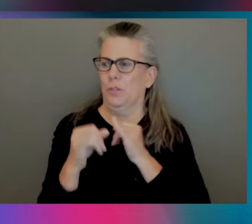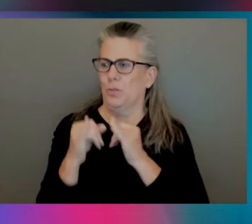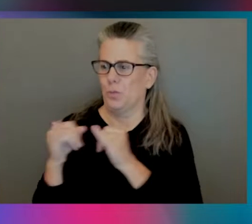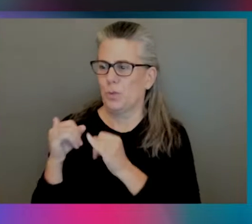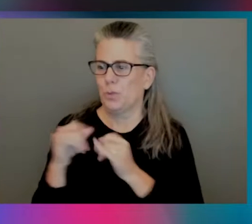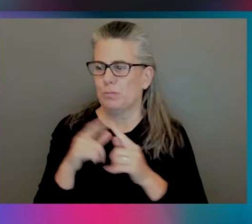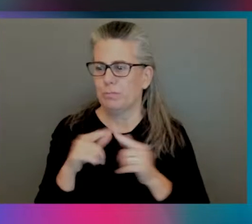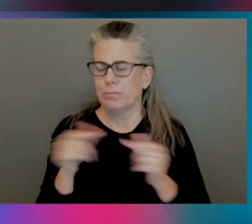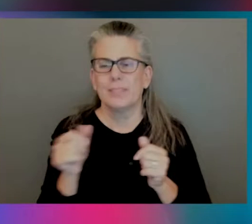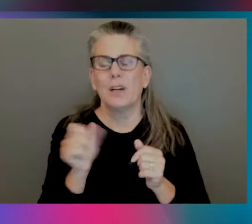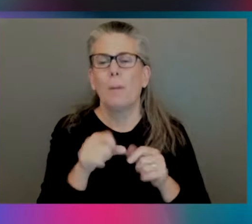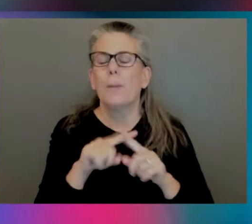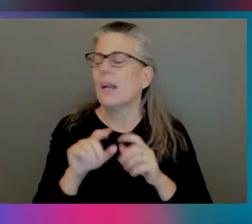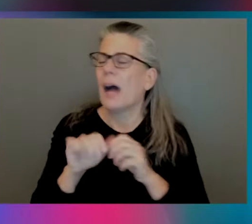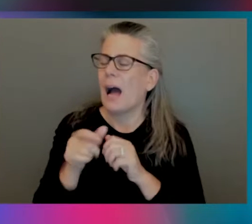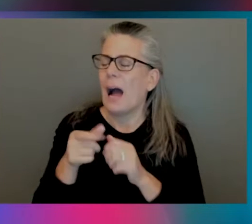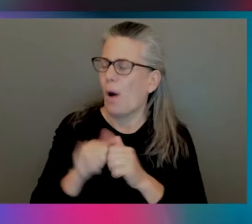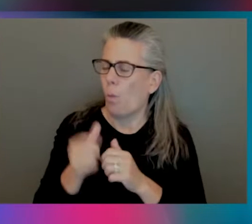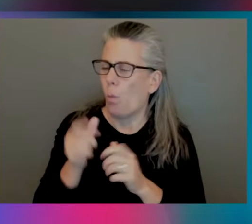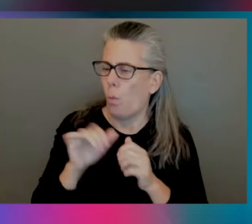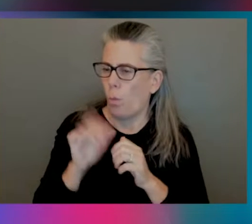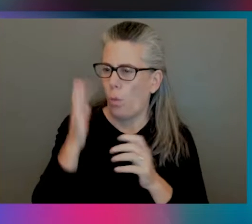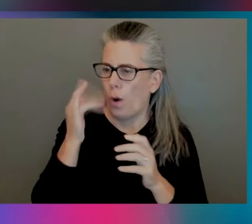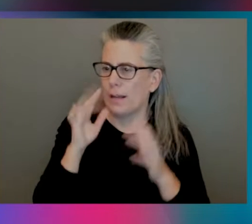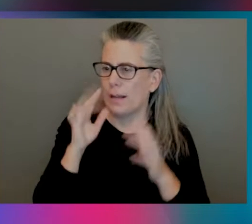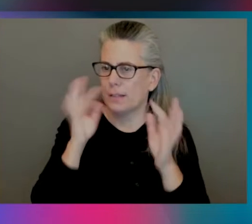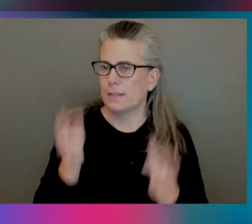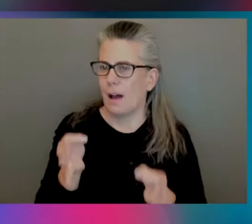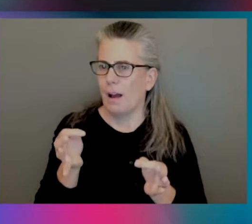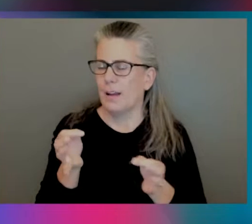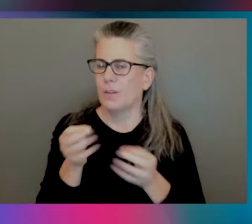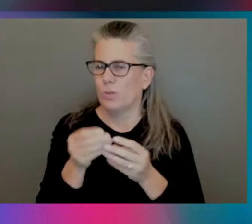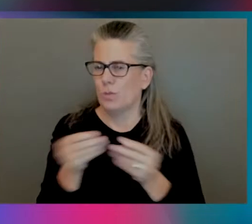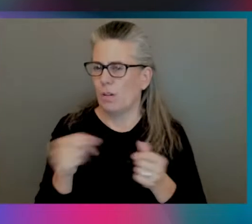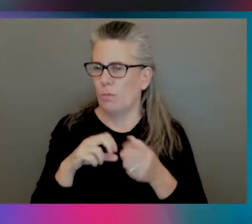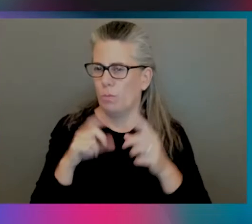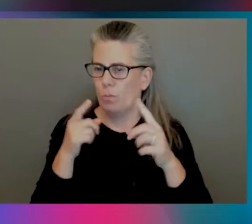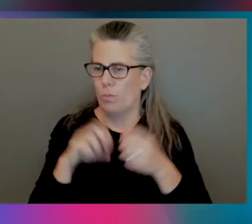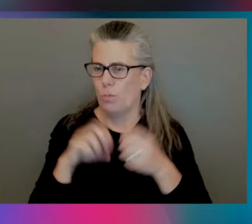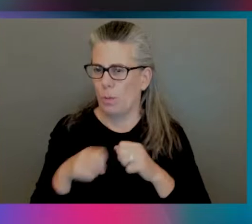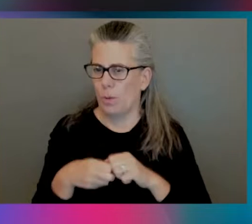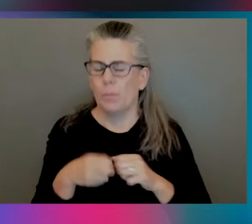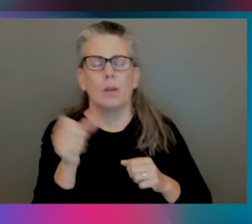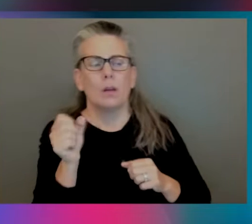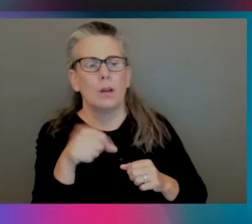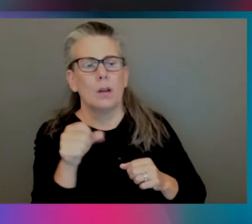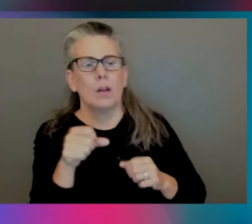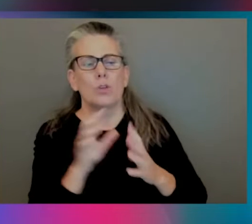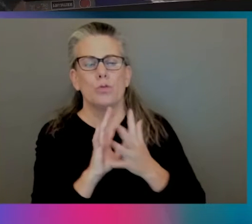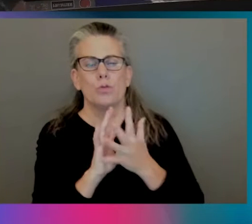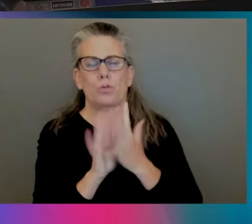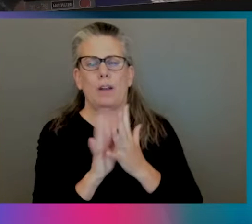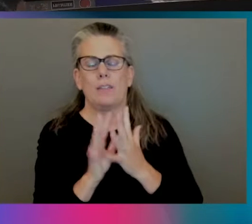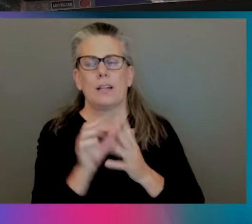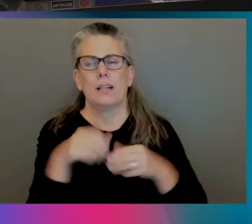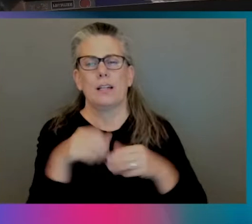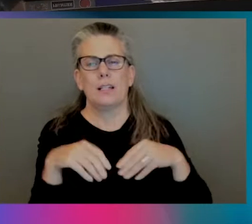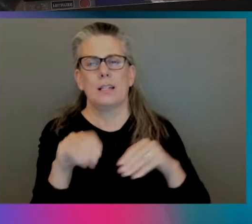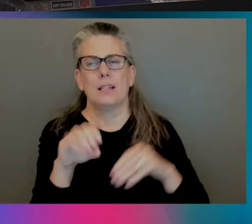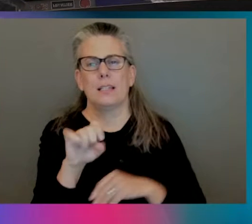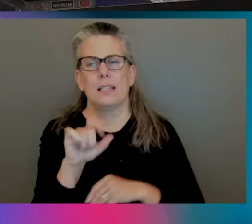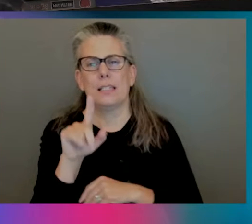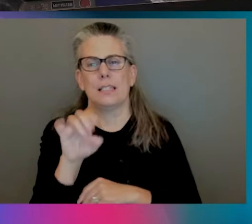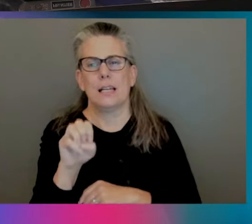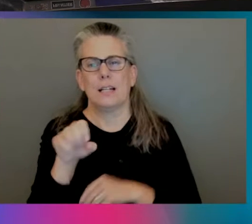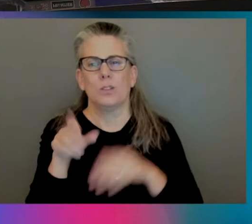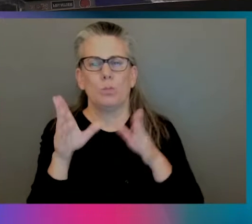problem? Yeah, so traveling salesperson is an NP-hard computational problem. You need optimization